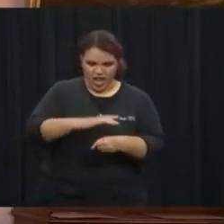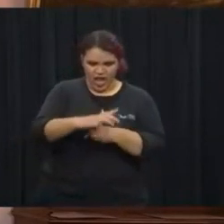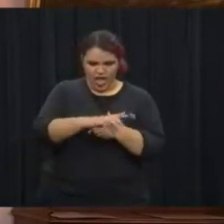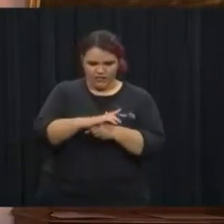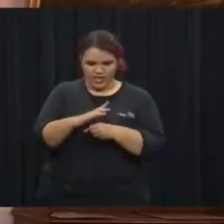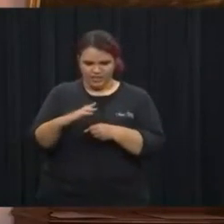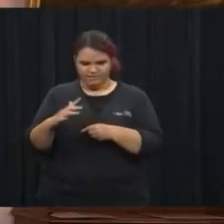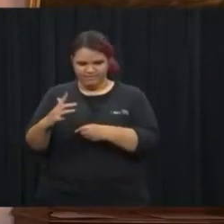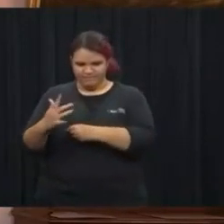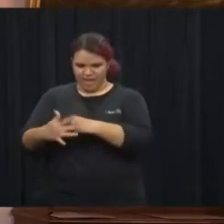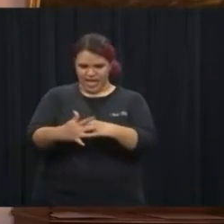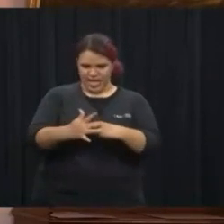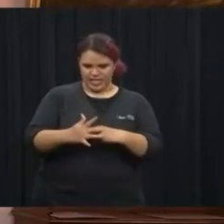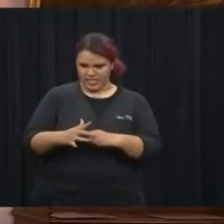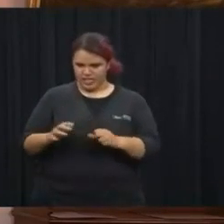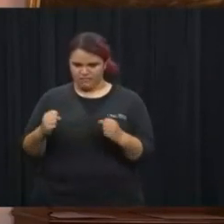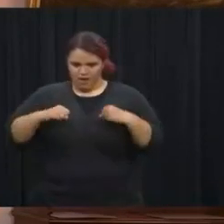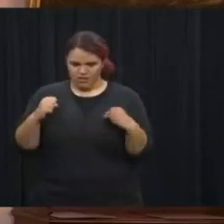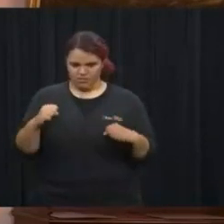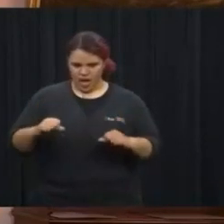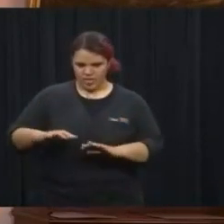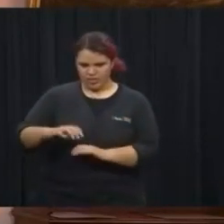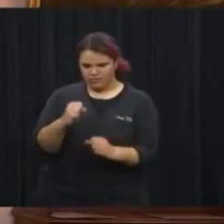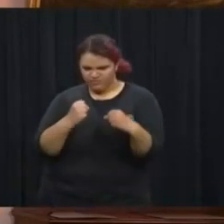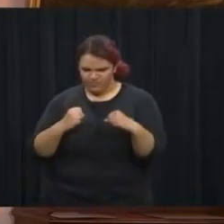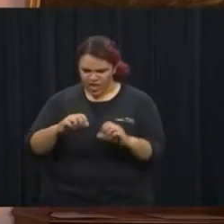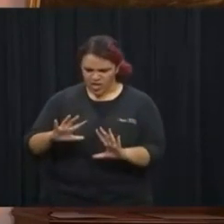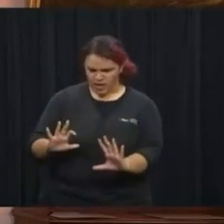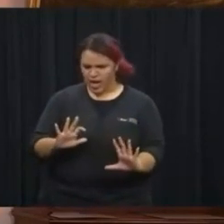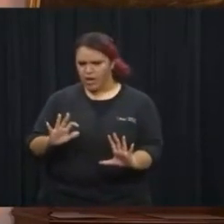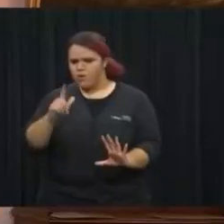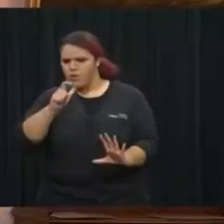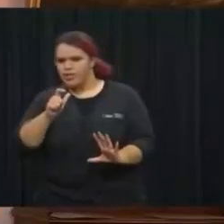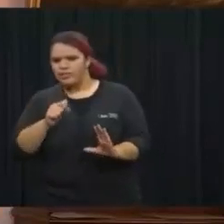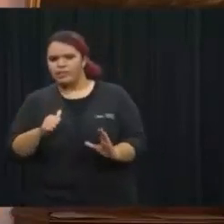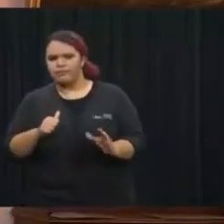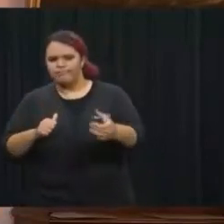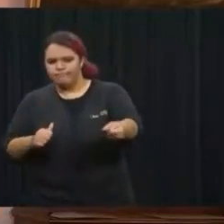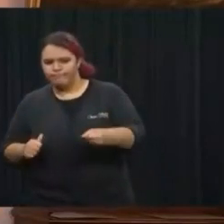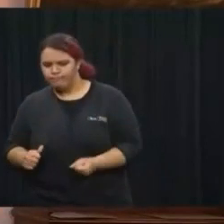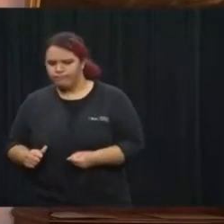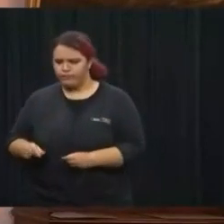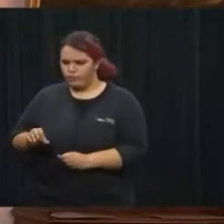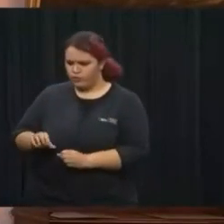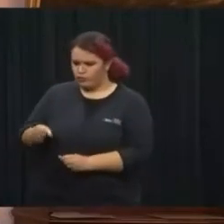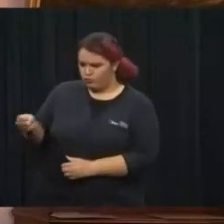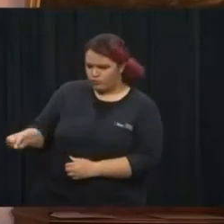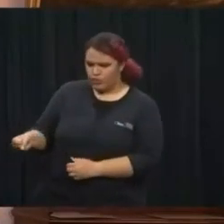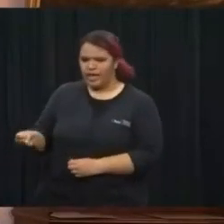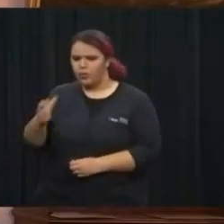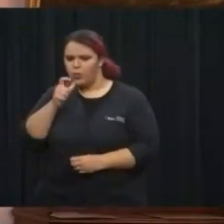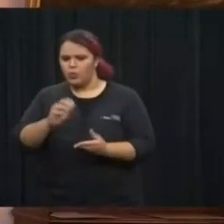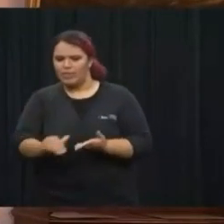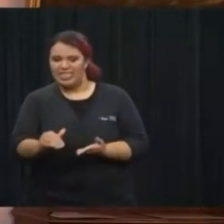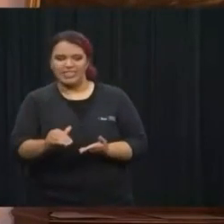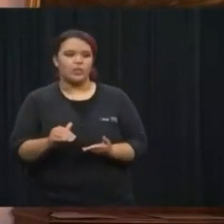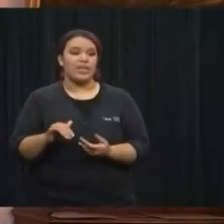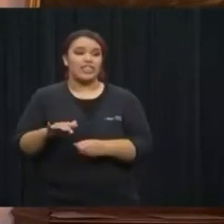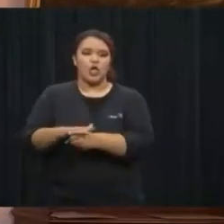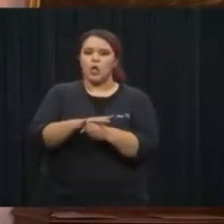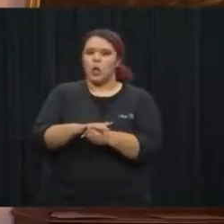place, and the same way with the jails. One of the issues that I know the director has been working with sheriffs